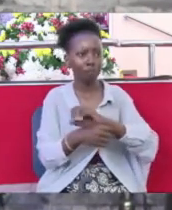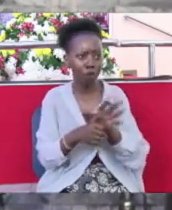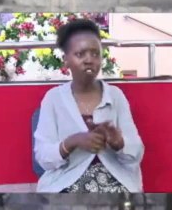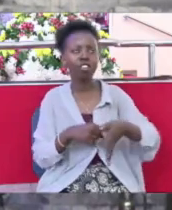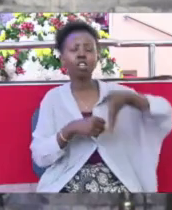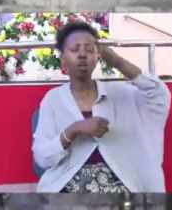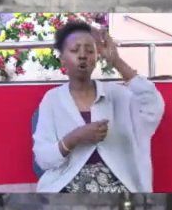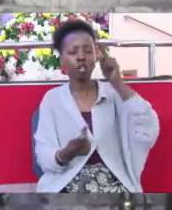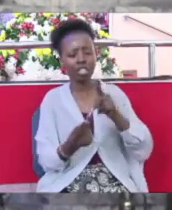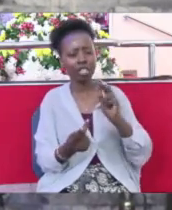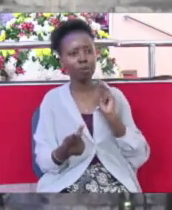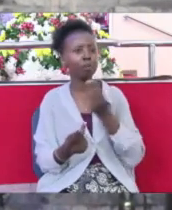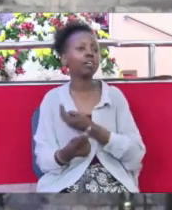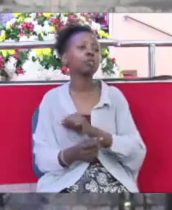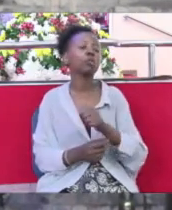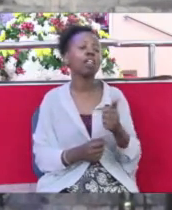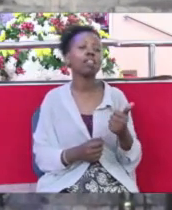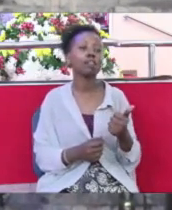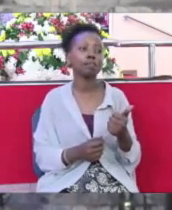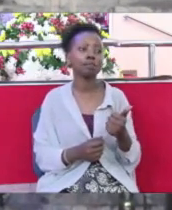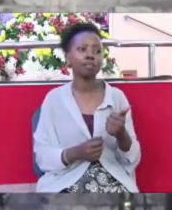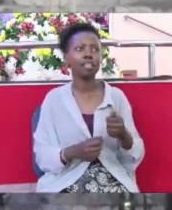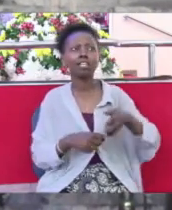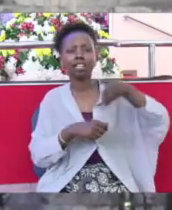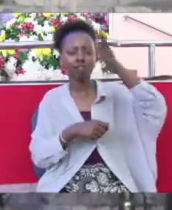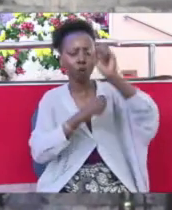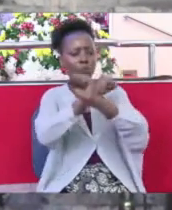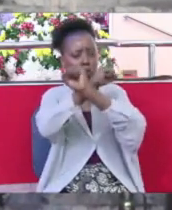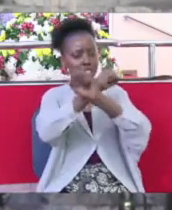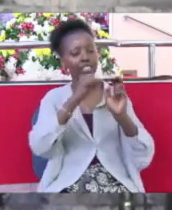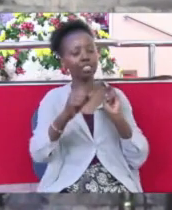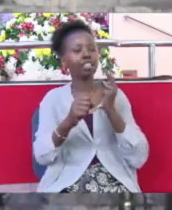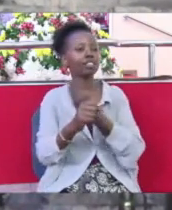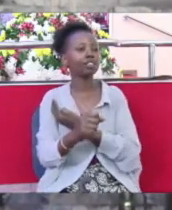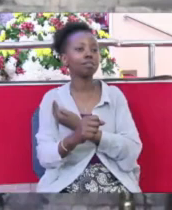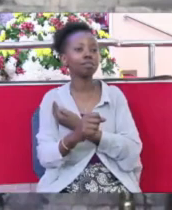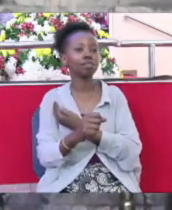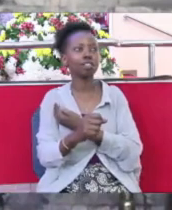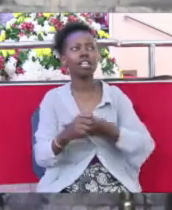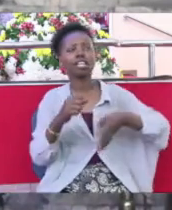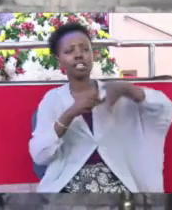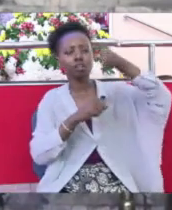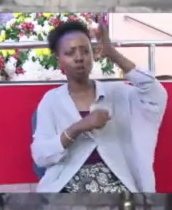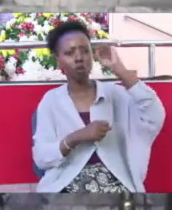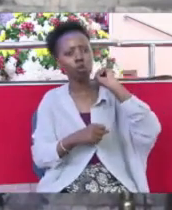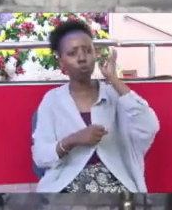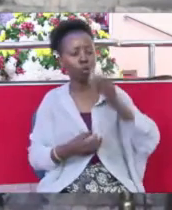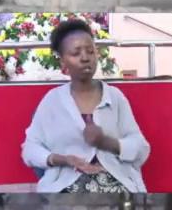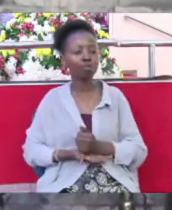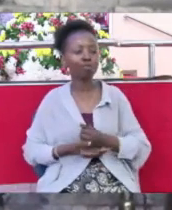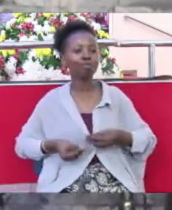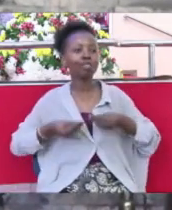kwamba wakati huo mgumu Mungu alikuwa anaenda kututunza. That God was going to protect us. Ya kwamba angetulinda. God was going to provide for us. Mungu alikuwa